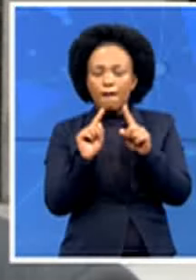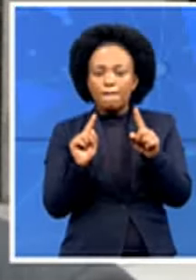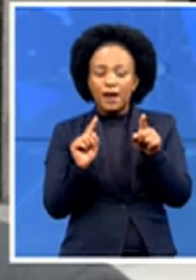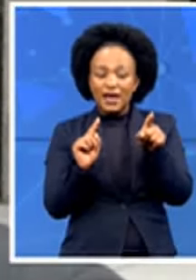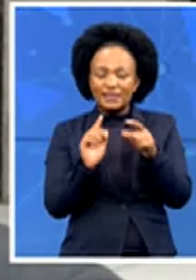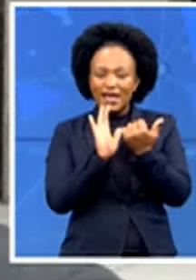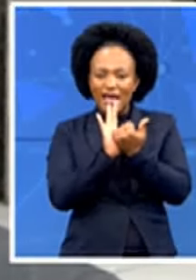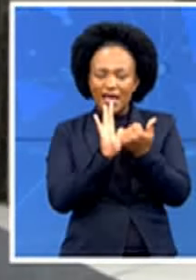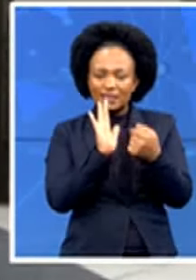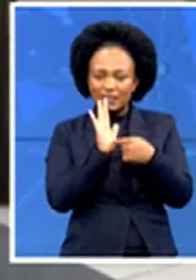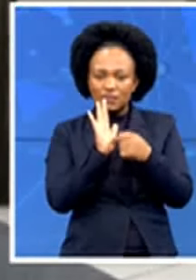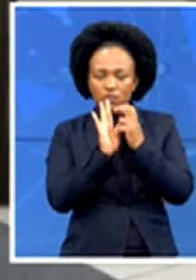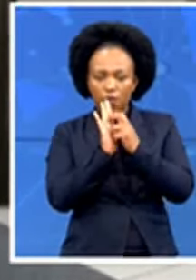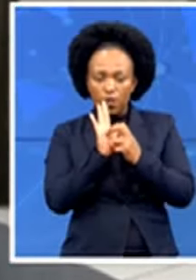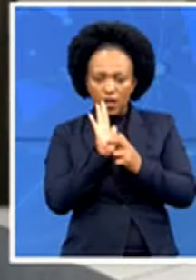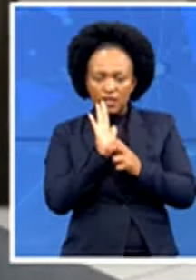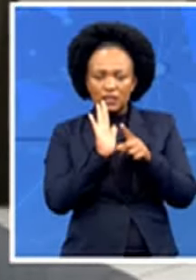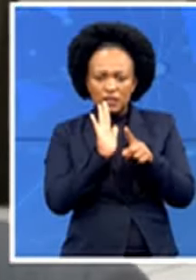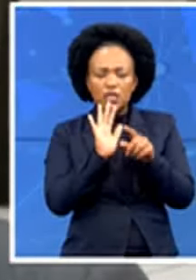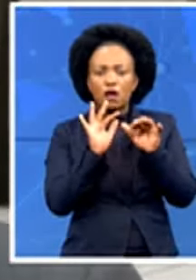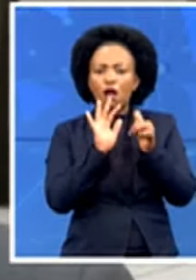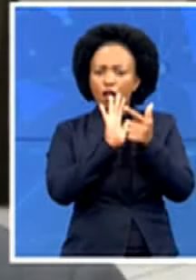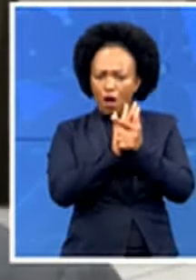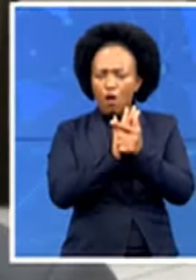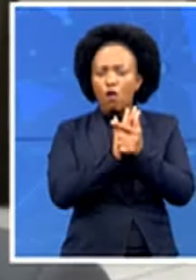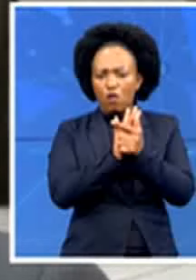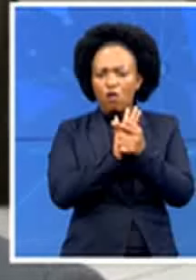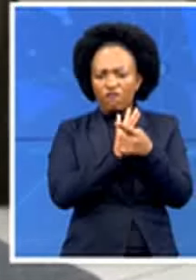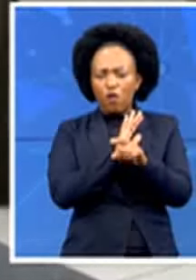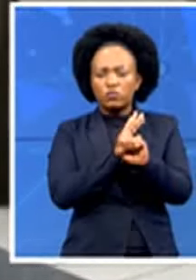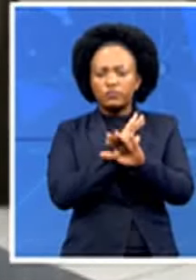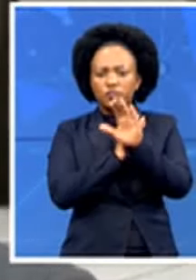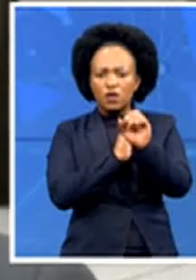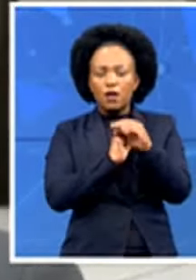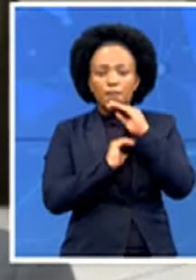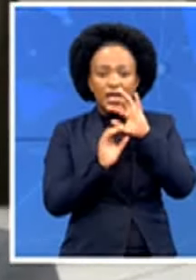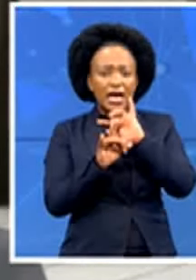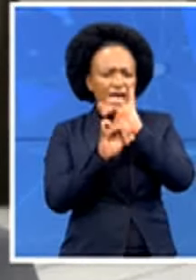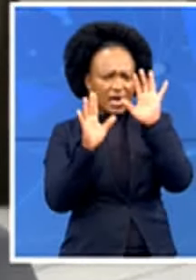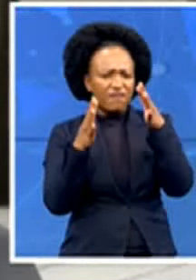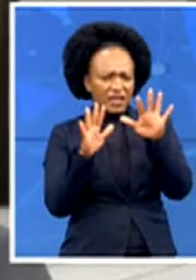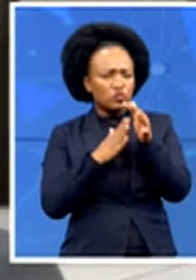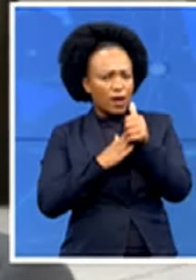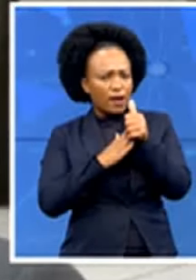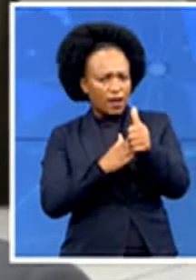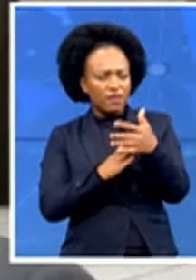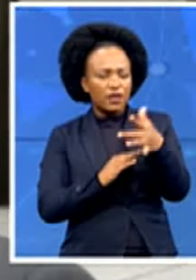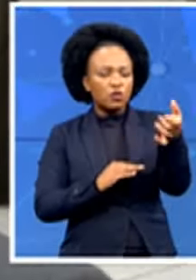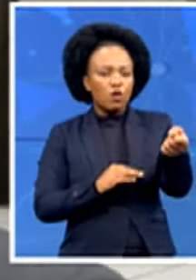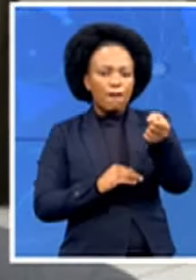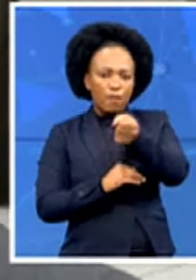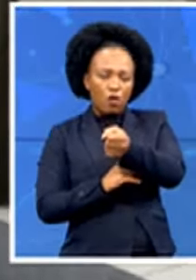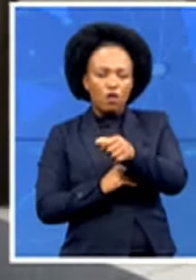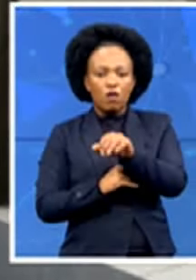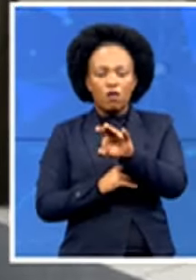Republic. It is very, very clear he facilitated this as well by deploying Mr. Fraser into the Correctional Services Department in